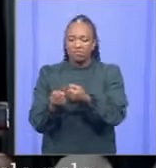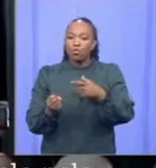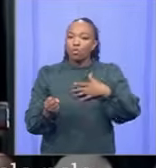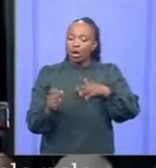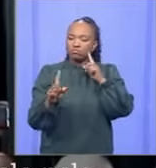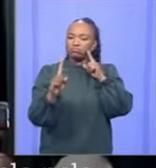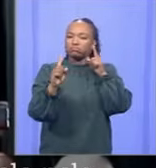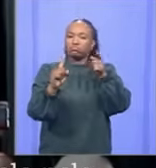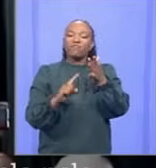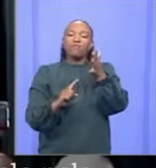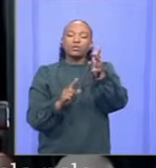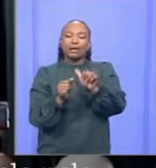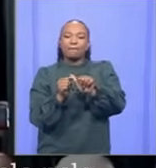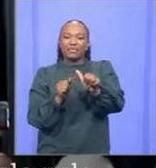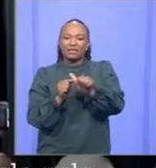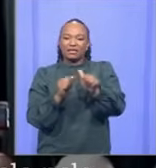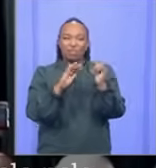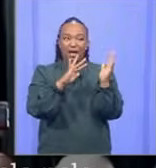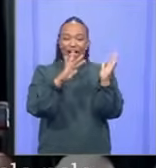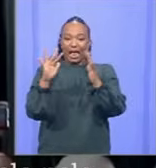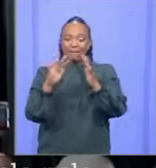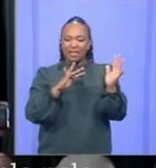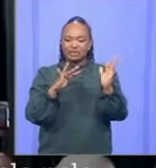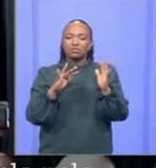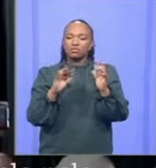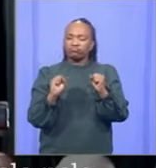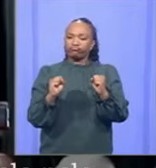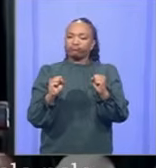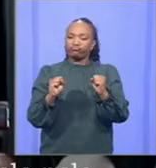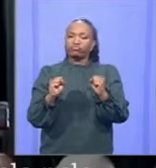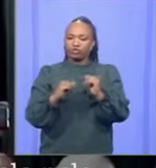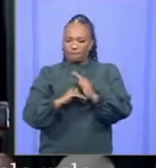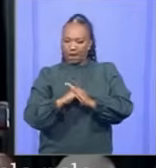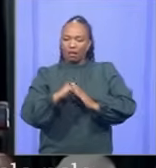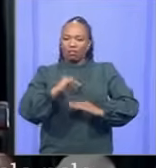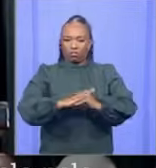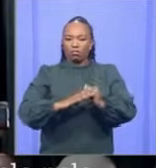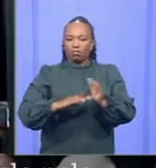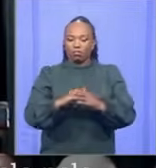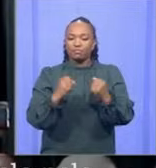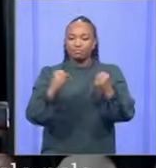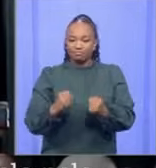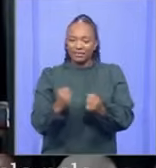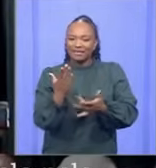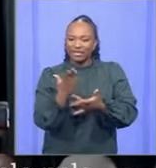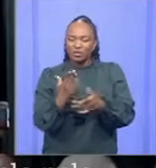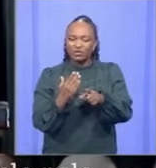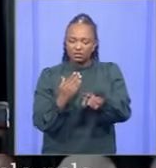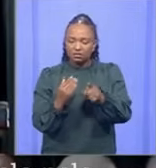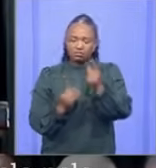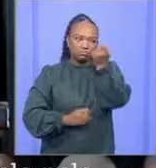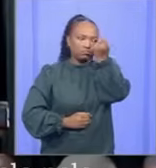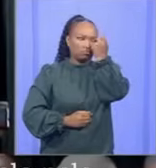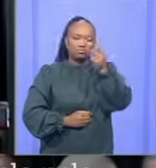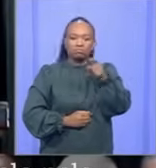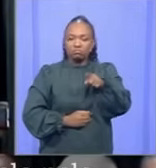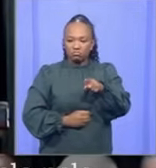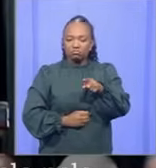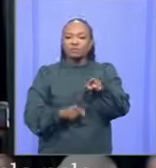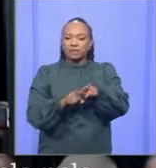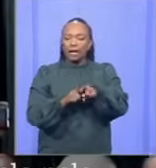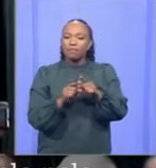we'll invest in climate resilient infrastructure and leverage technology to understand and